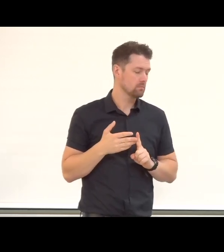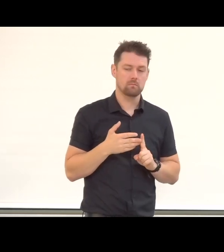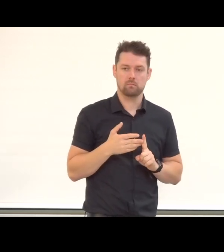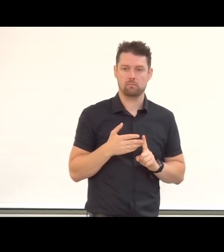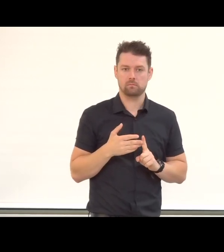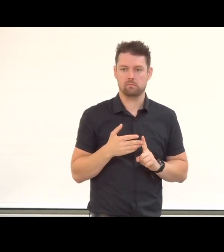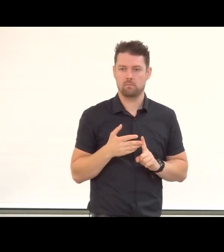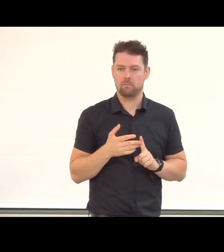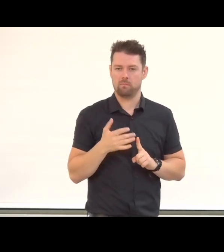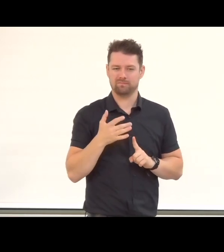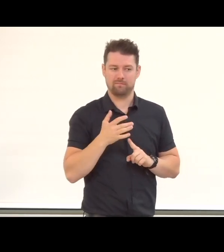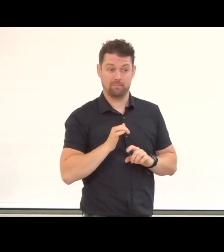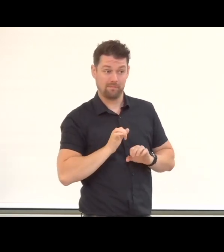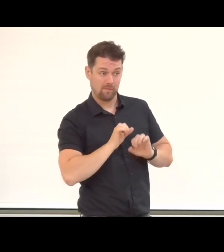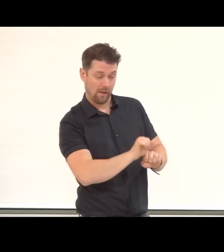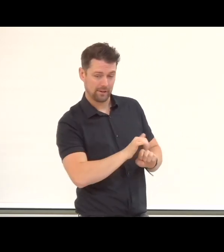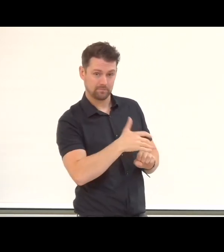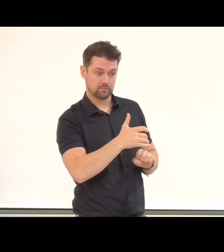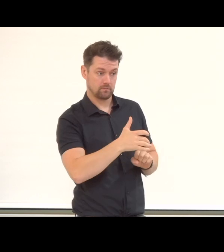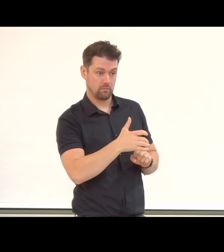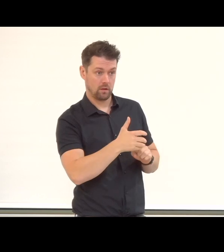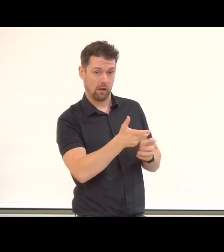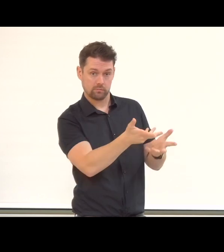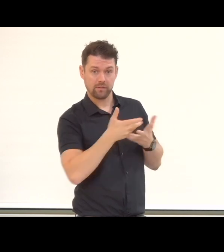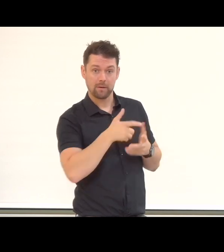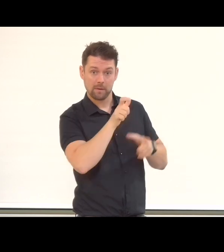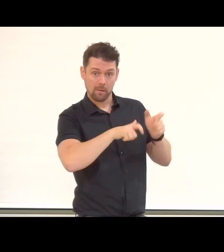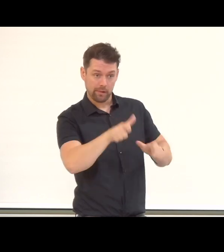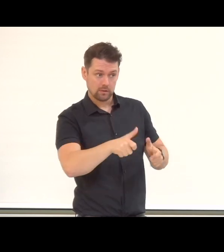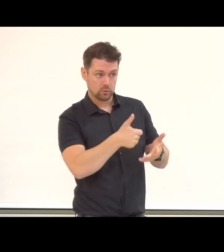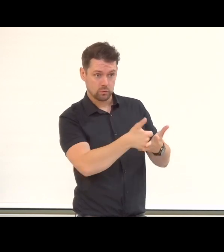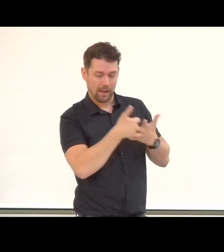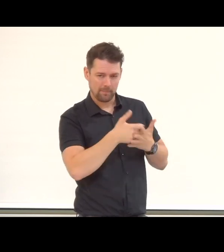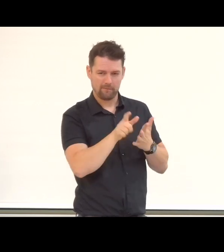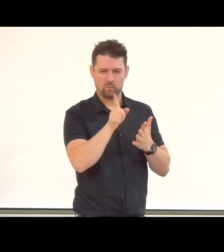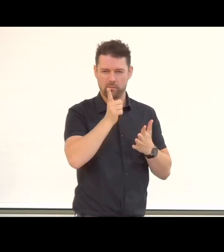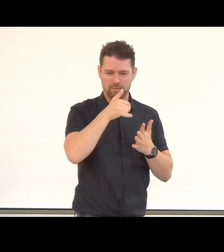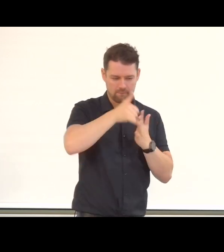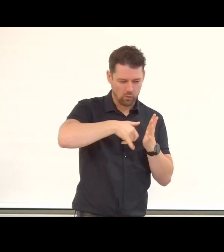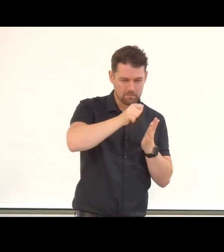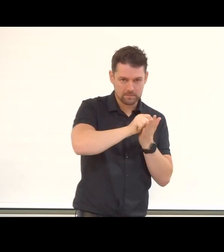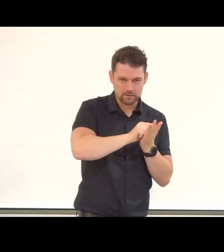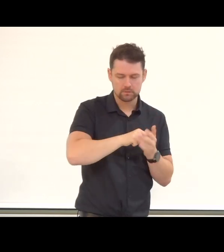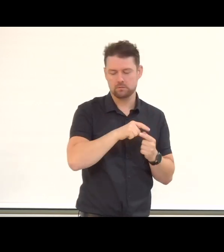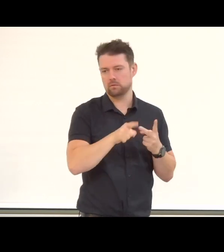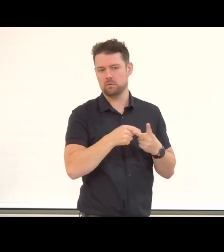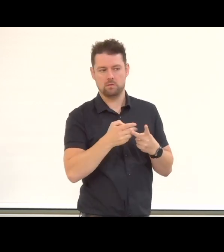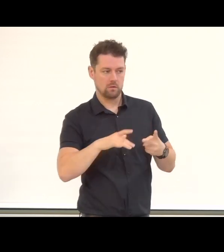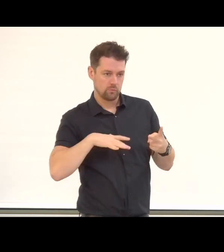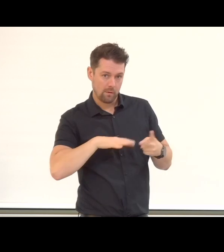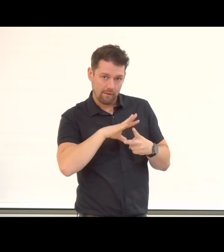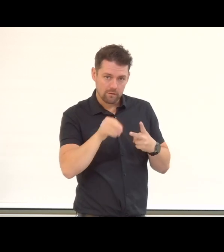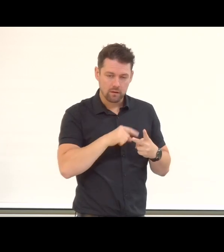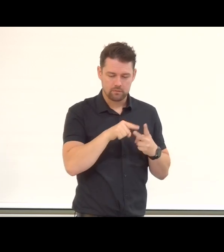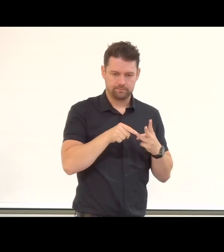their side providing people that would help us with filling out the forms, getting everything ready,